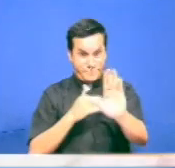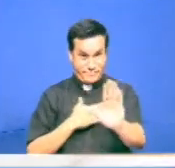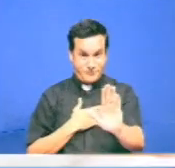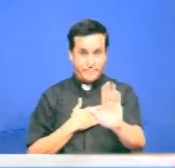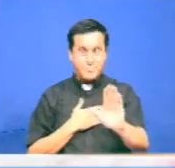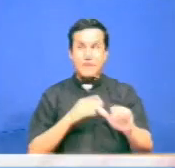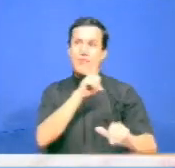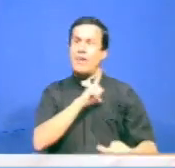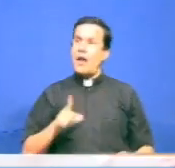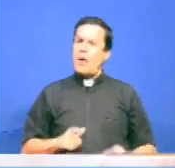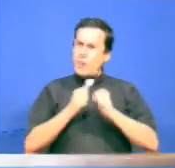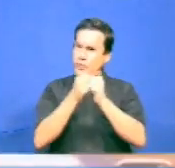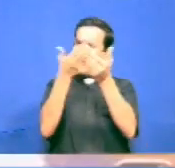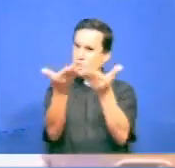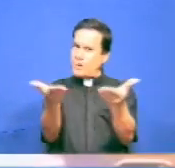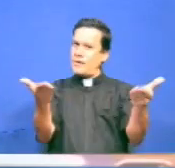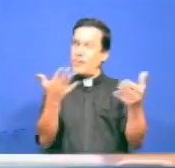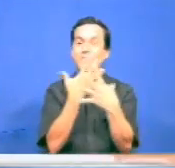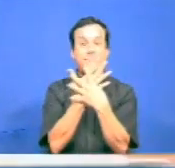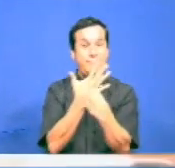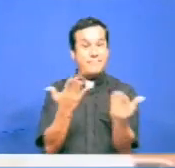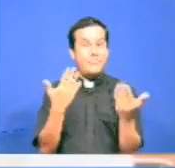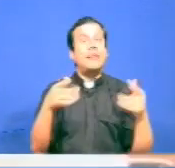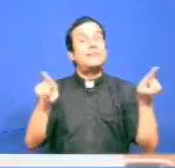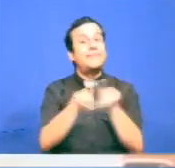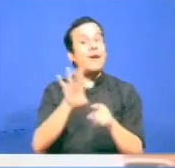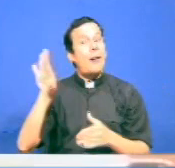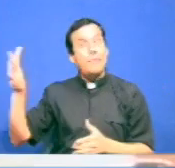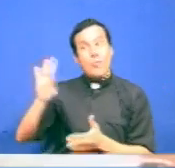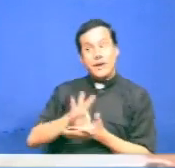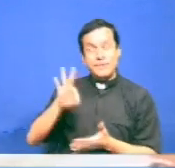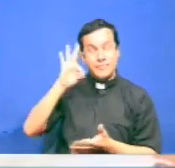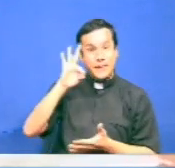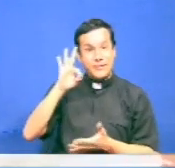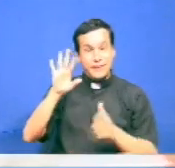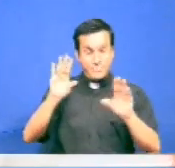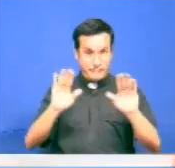Amina. Bwana awe nani? Awe pia nawe. Ndugu